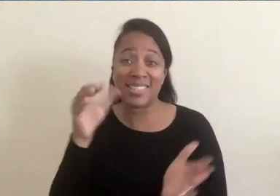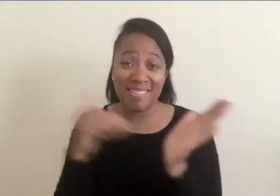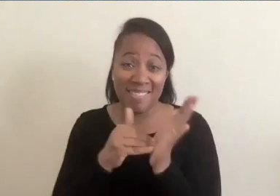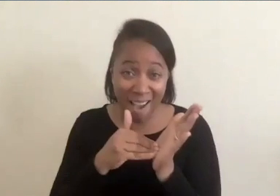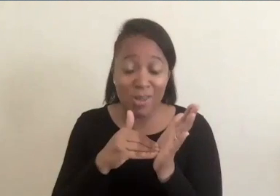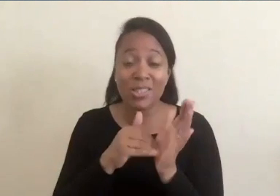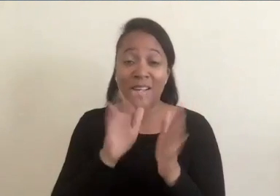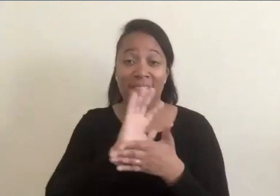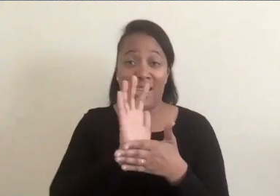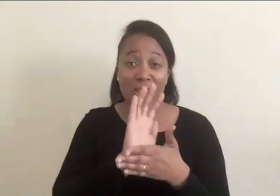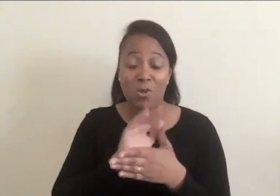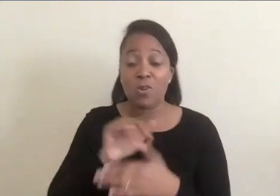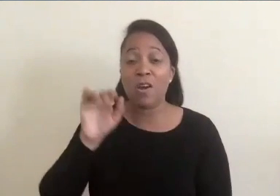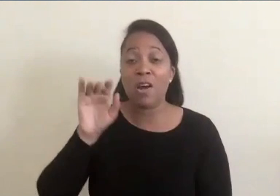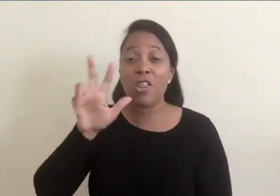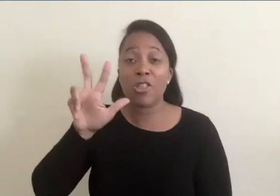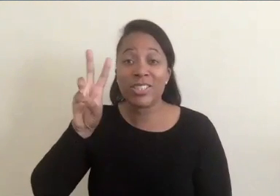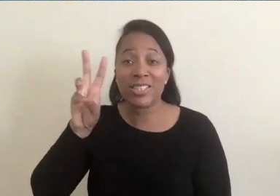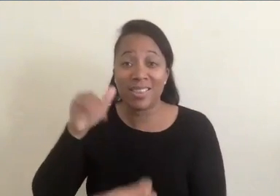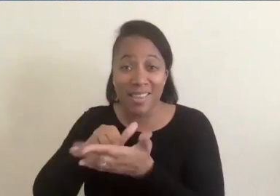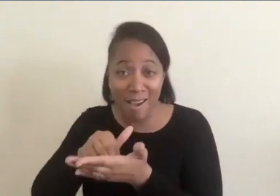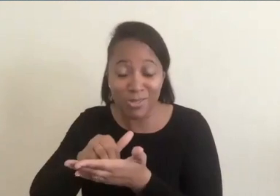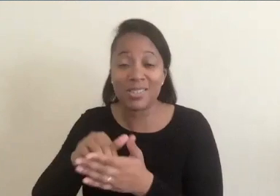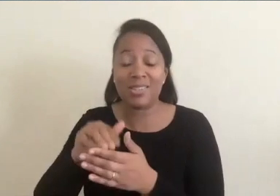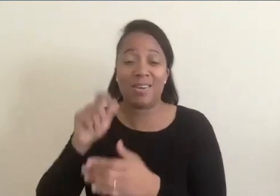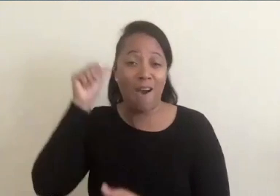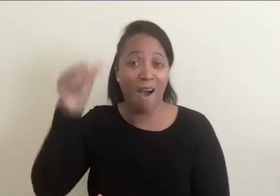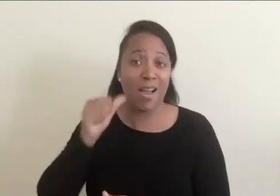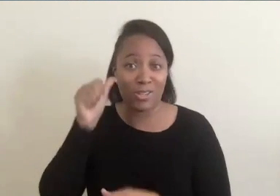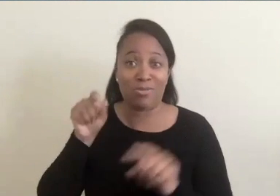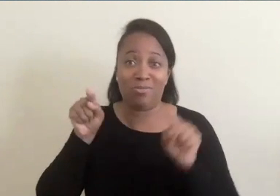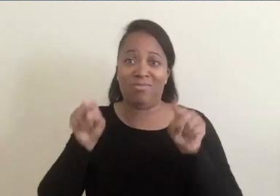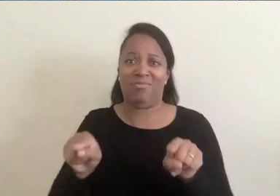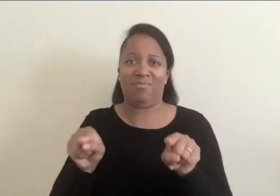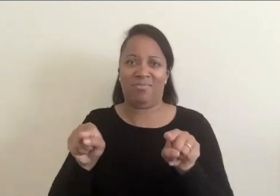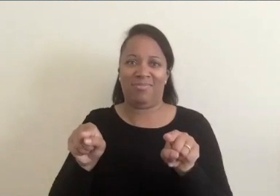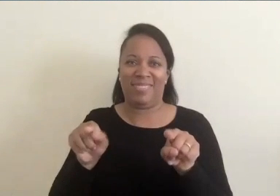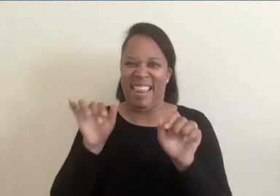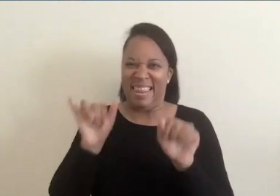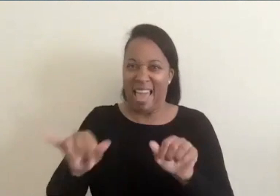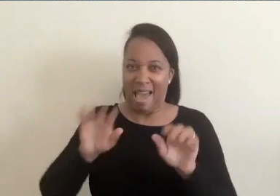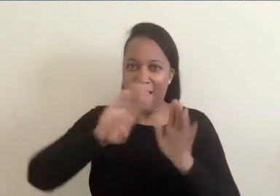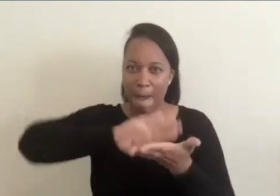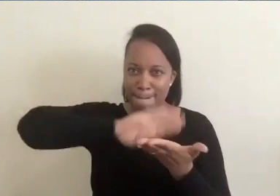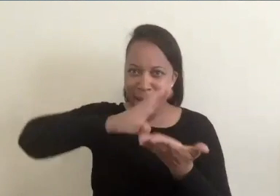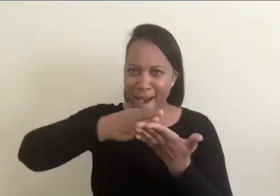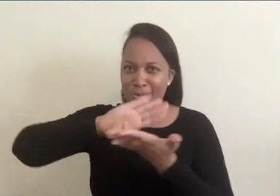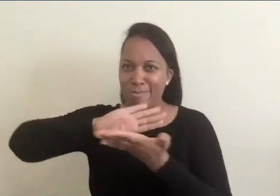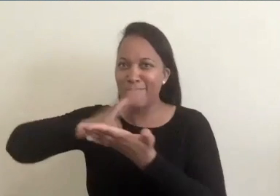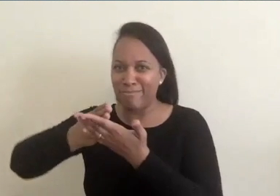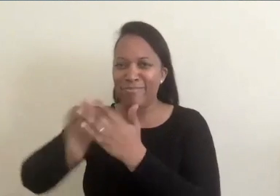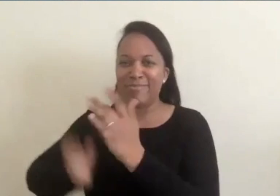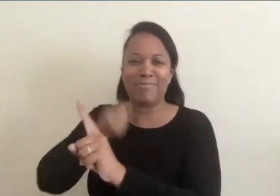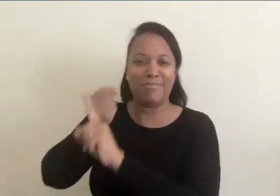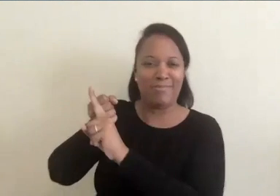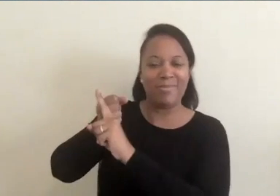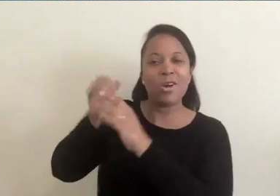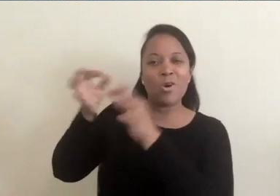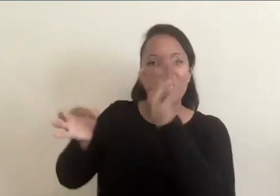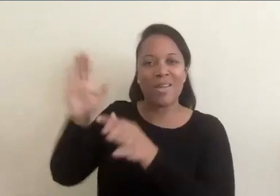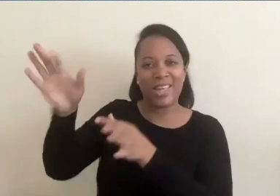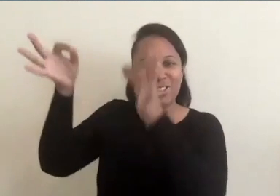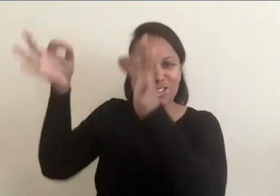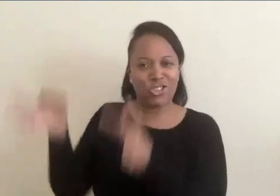and 35,000 audio files. That had a lot to do with the court's decision. The courts, I think,